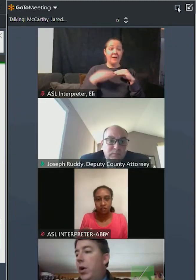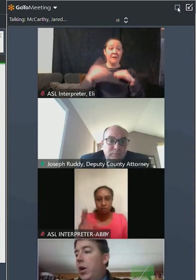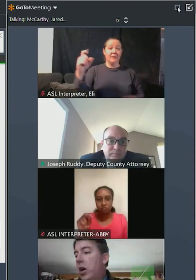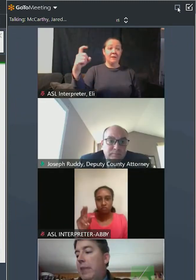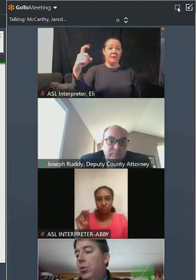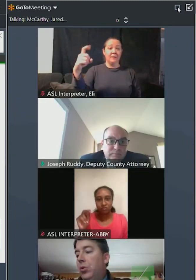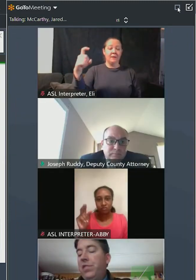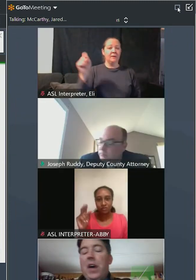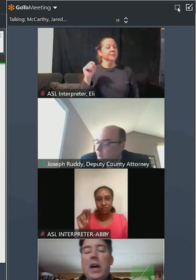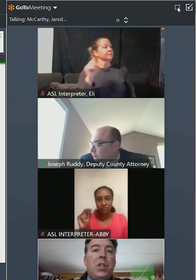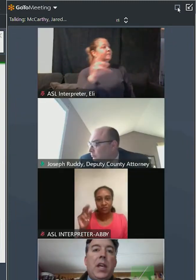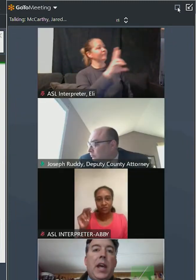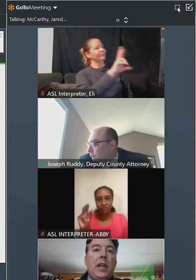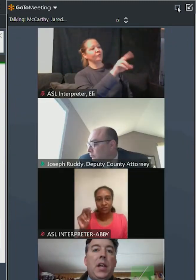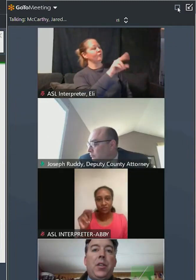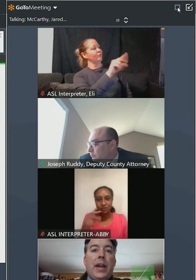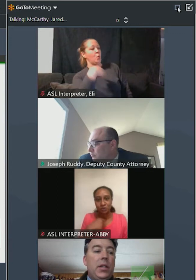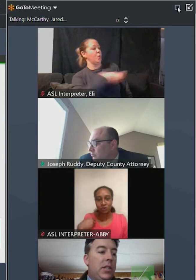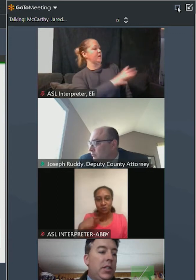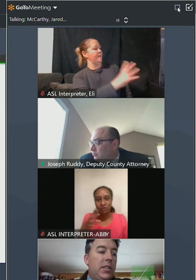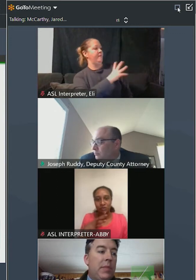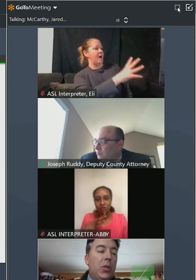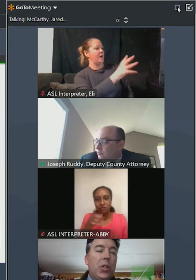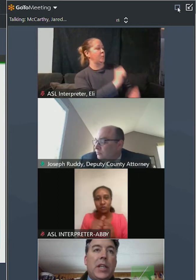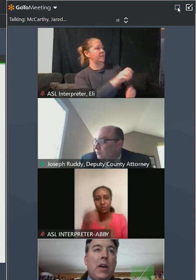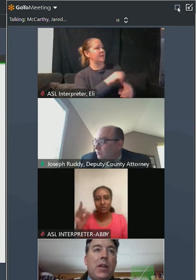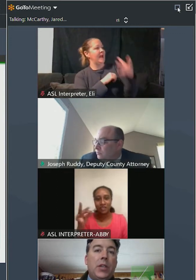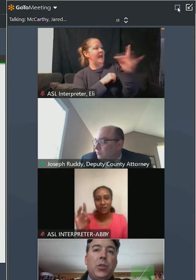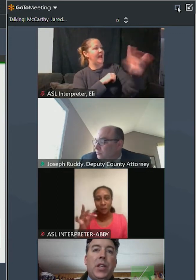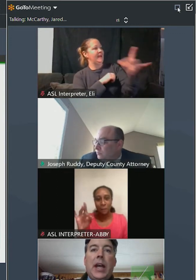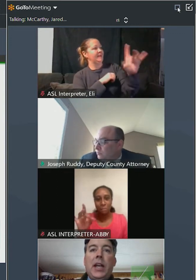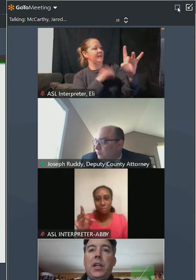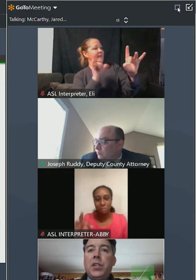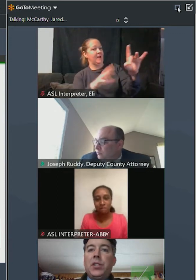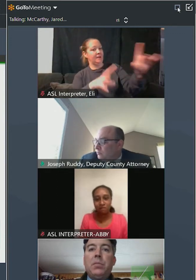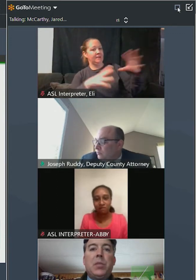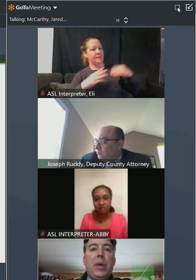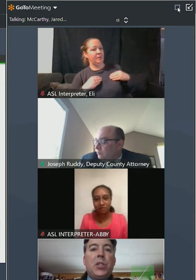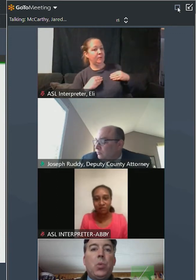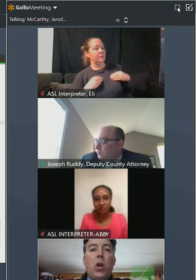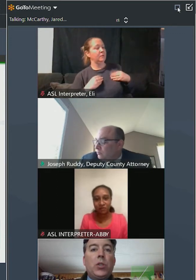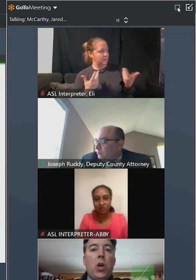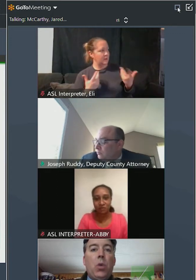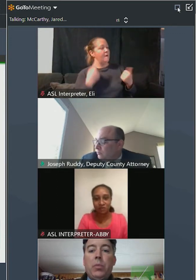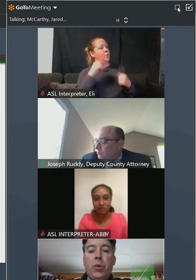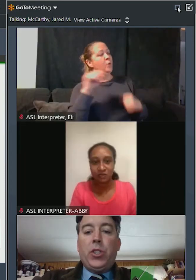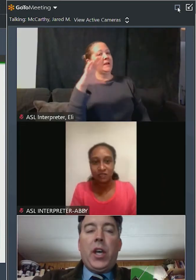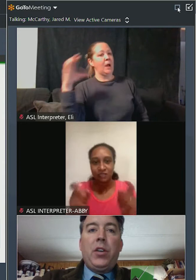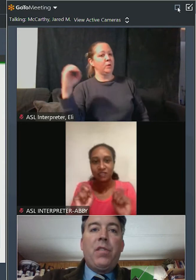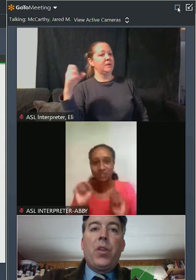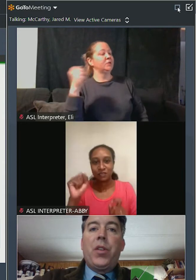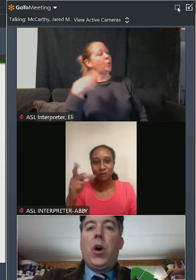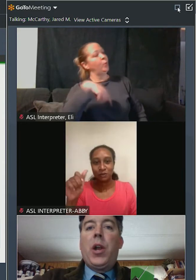No, ma'am. We are absolutely fine with the 18th. That is acceptable to the county, and as you indicated, it gives us some space to work. So